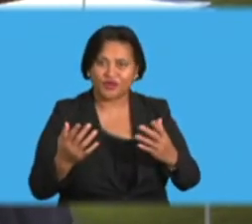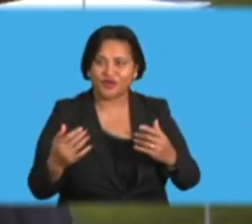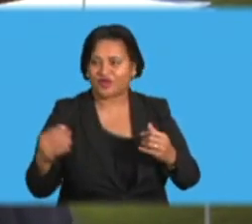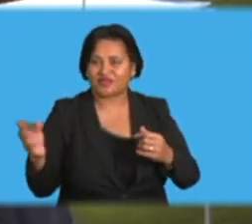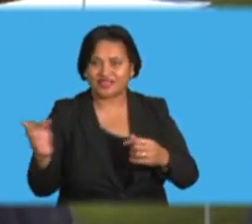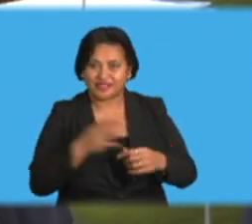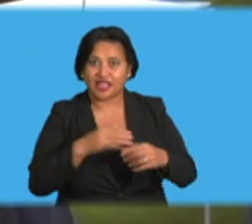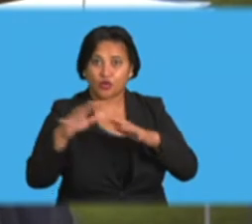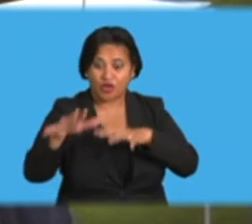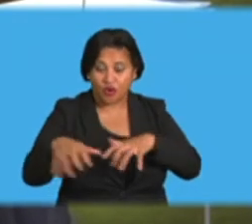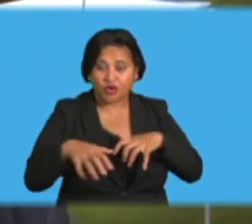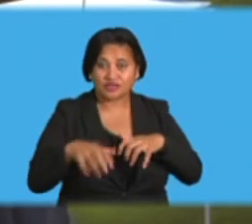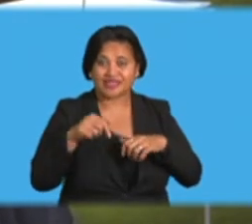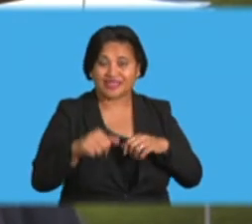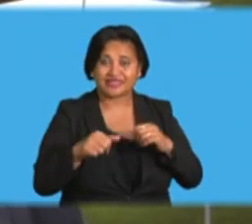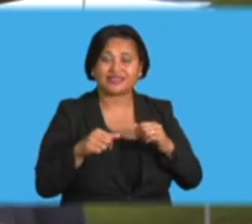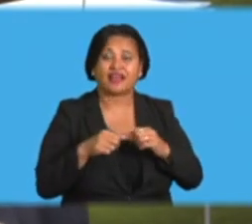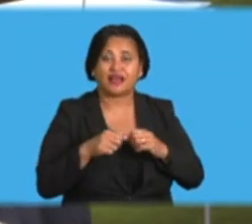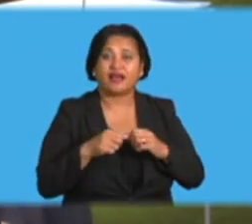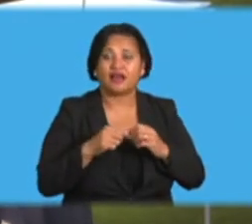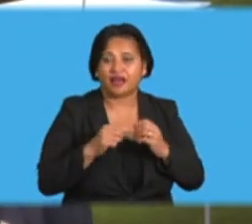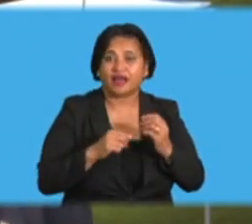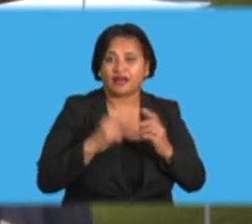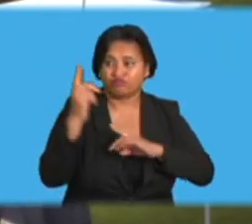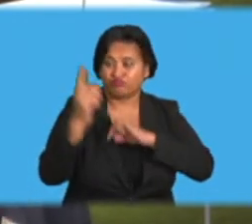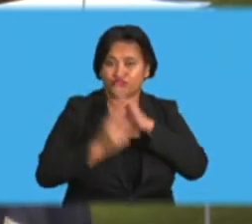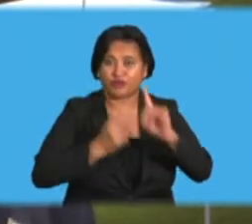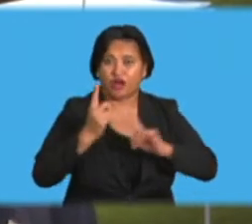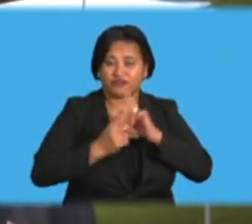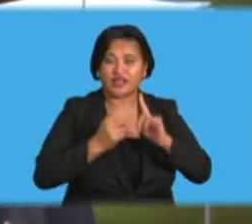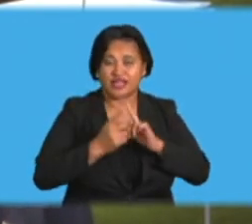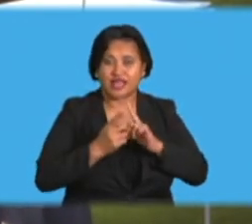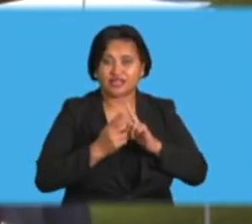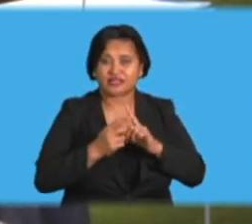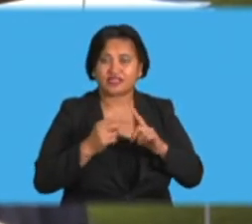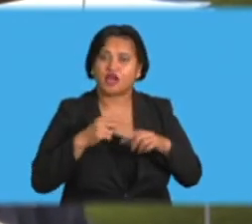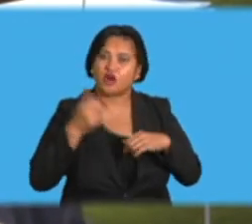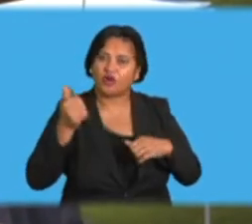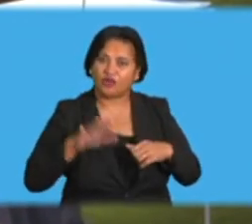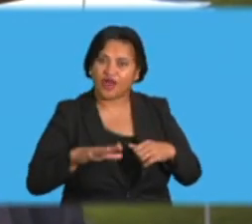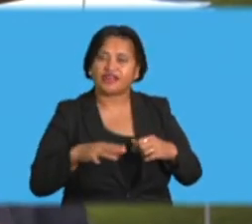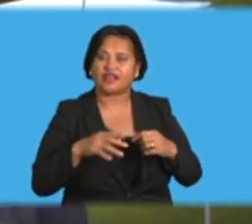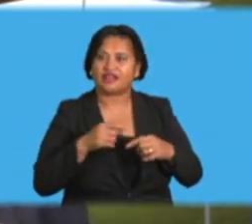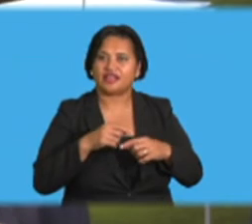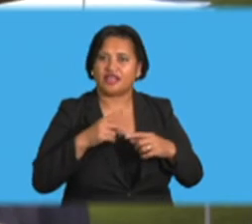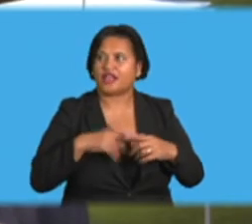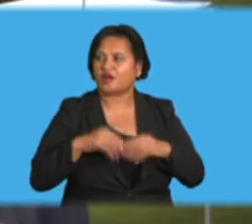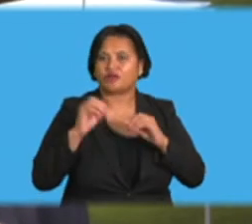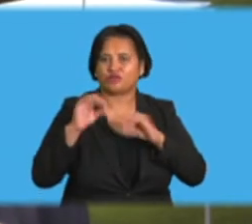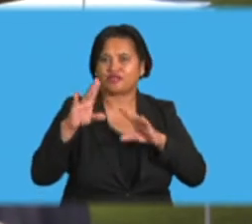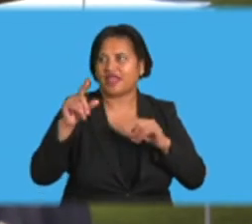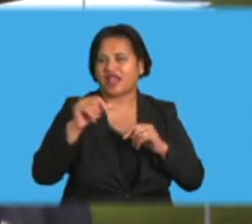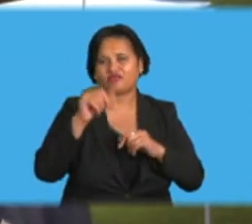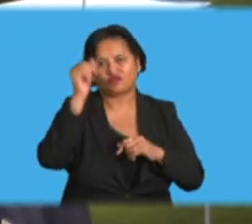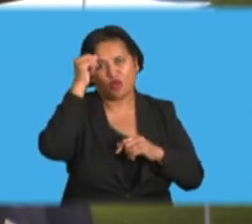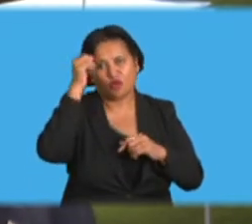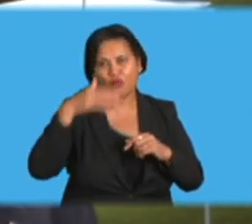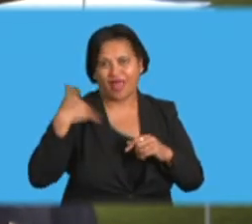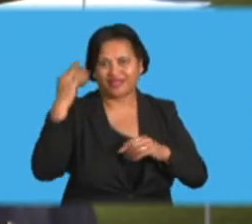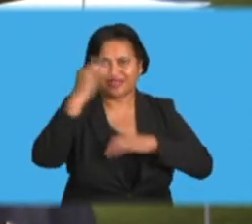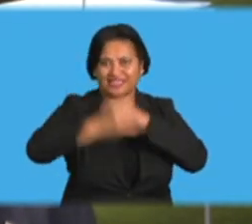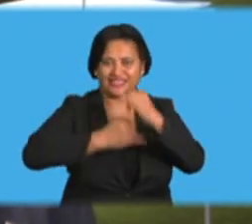by hosting this event, we will already be putting ourselves into the international market and be hugely beneficial